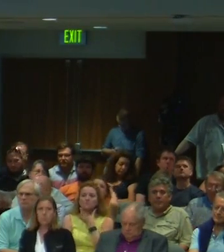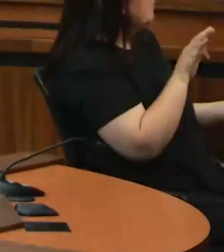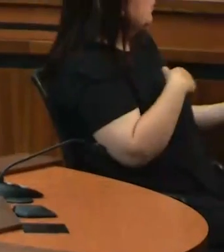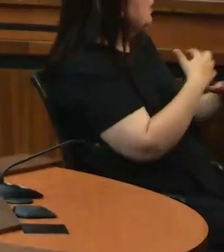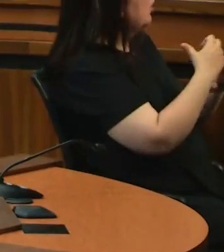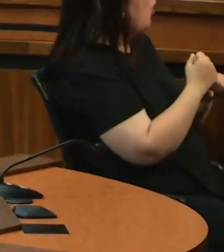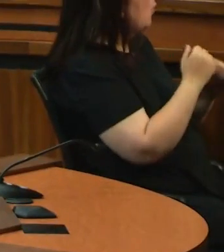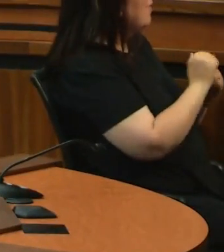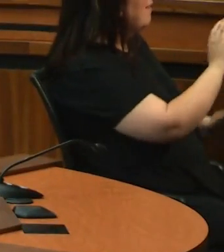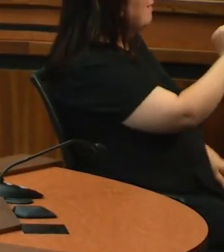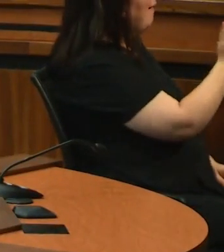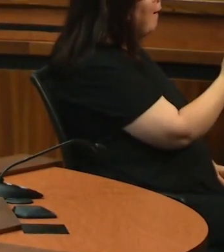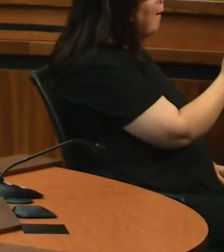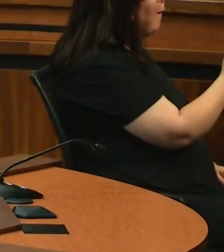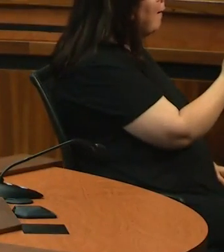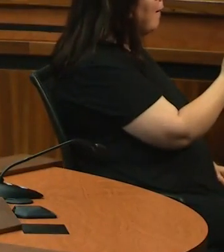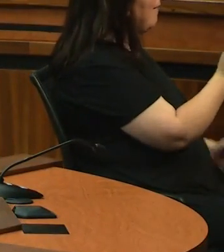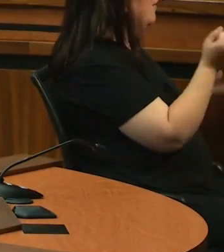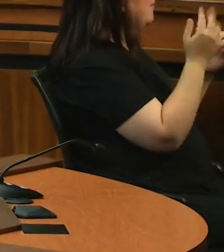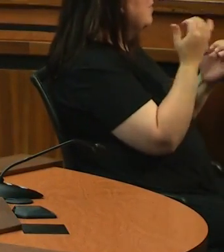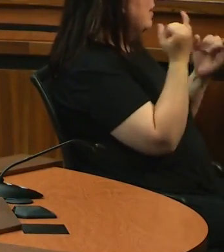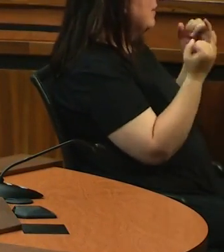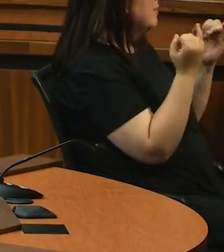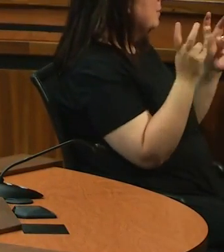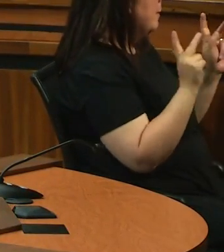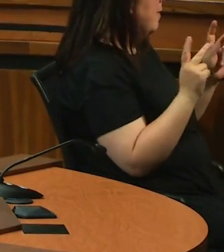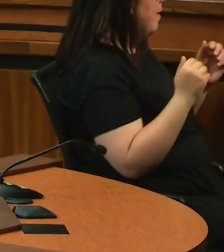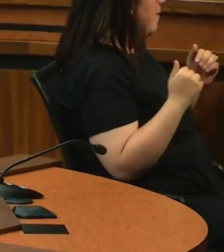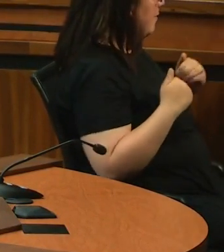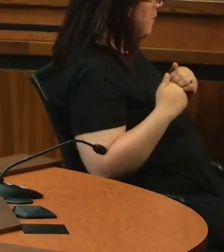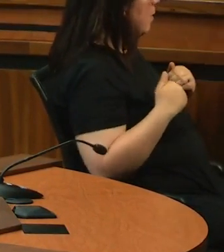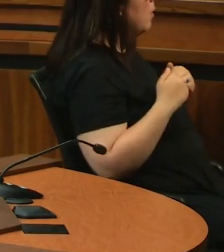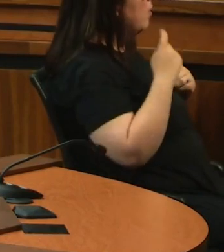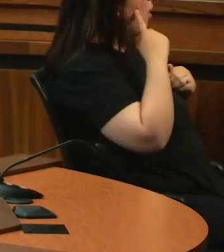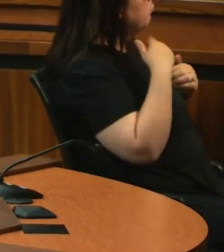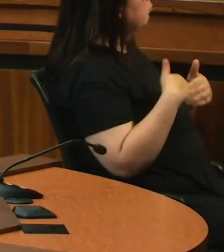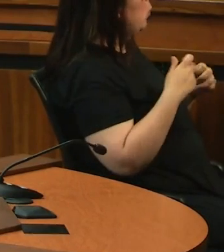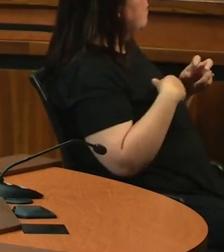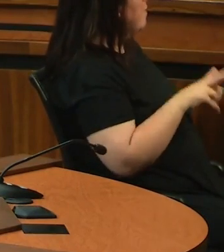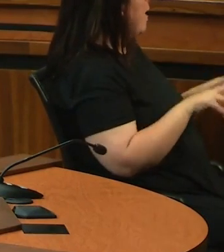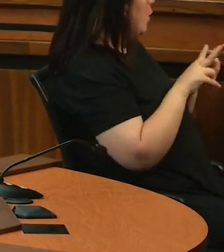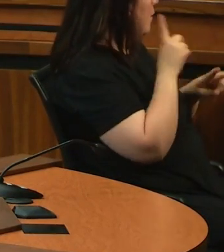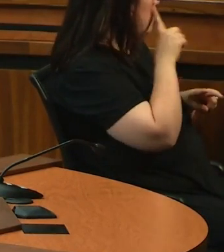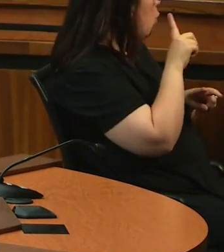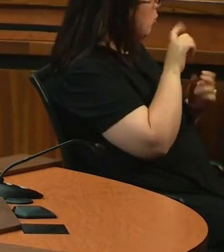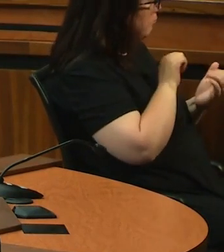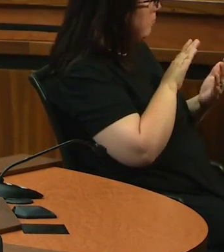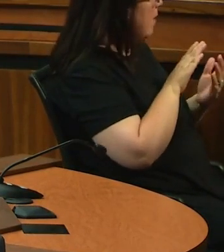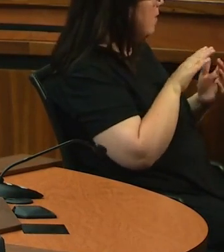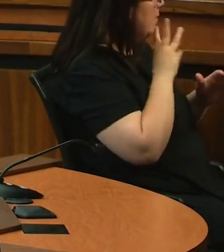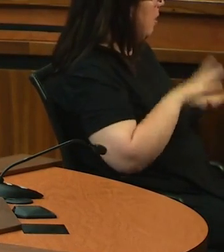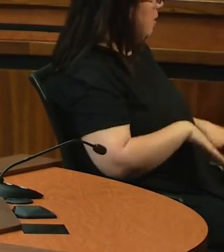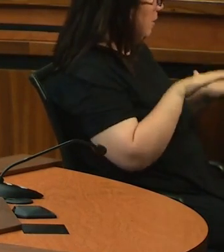particularly through the CAG, and a lot of the ideas that people represented that they thought would be of value in addressing the flooding. In